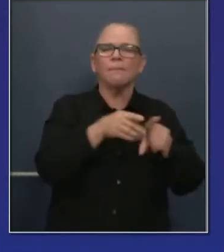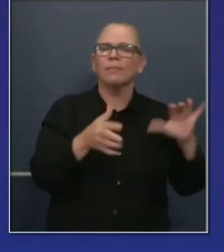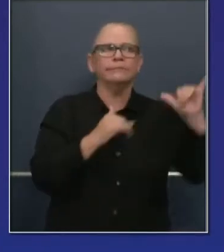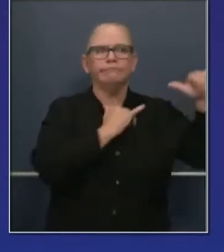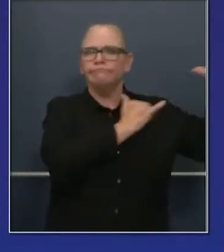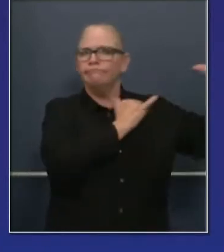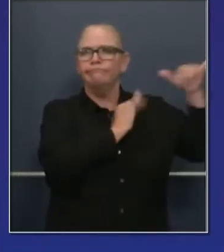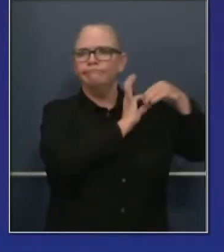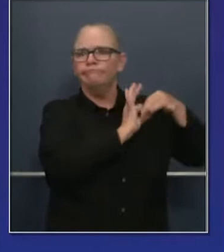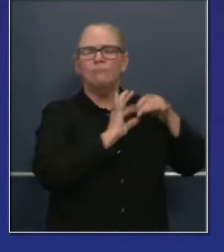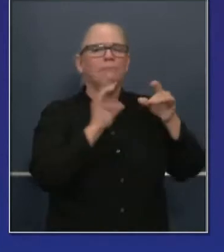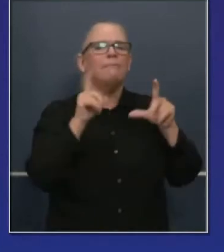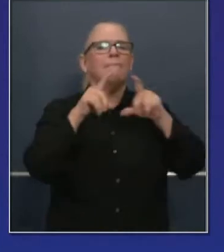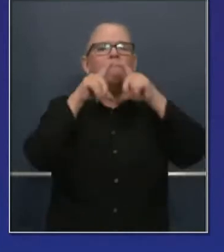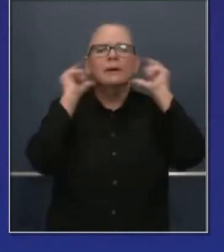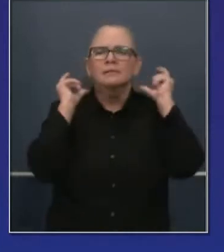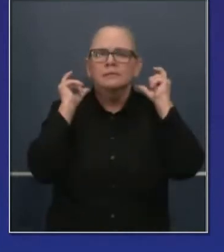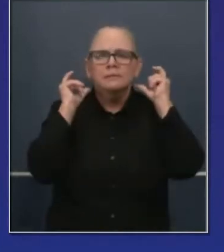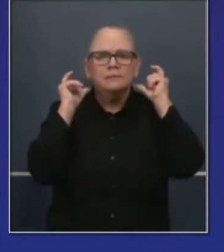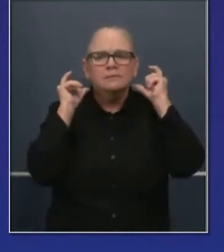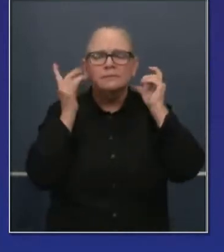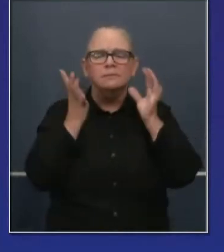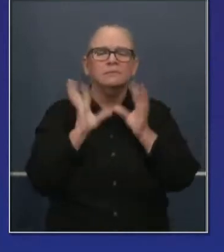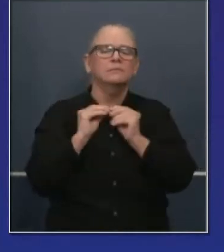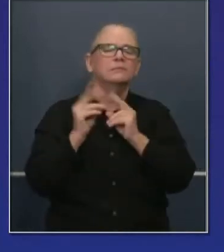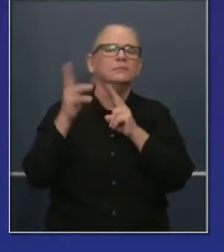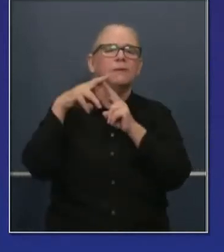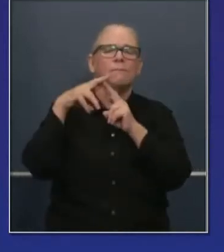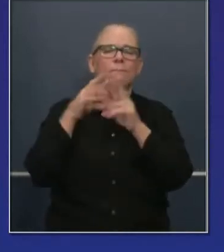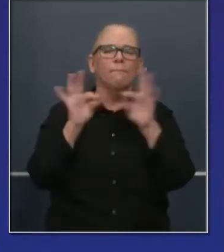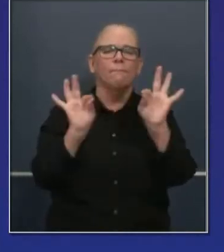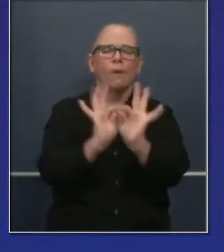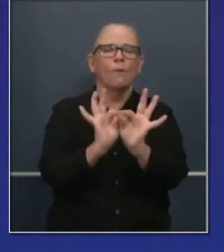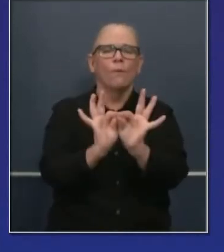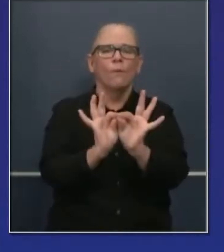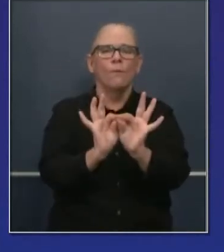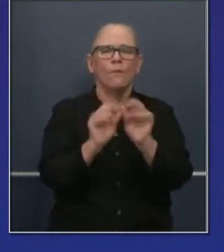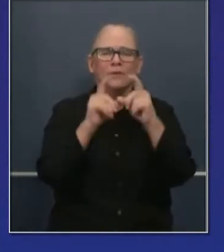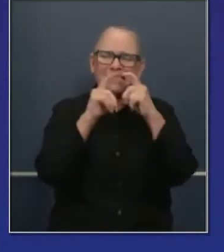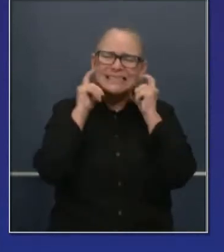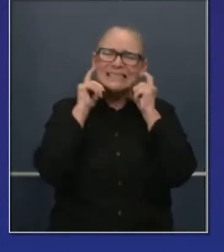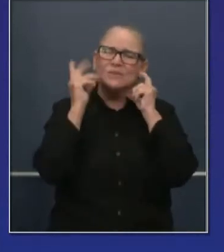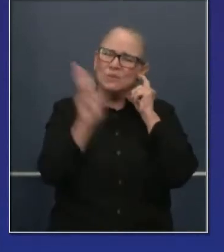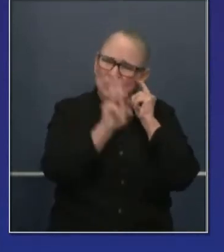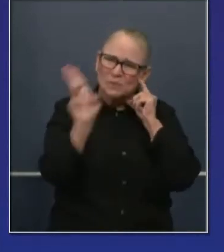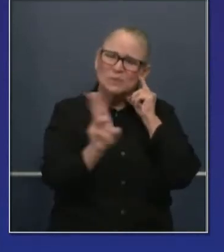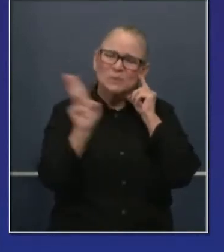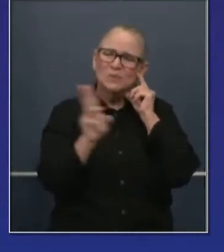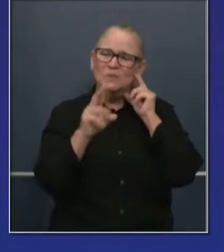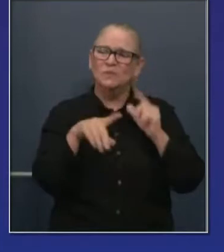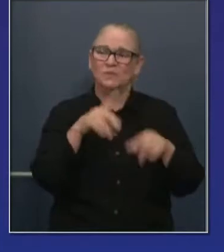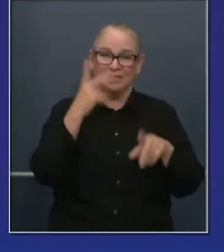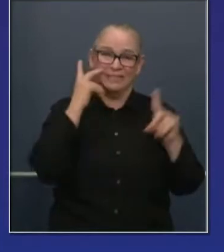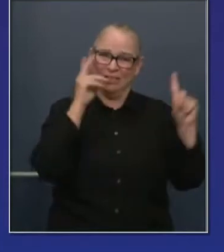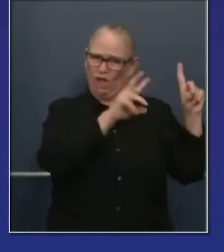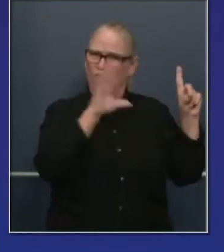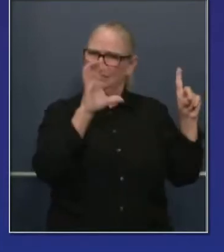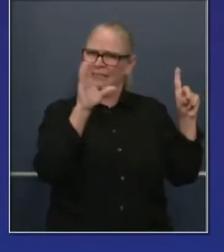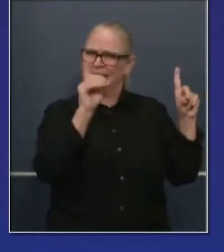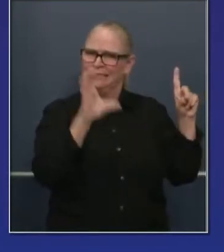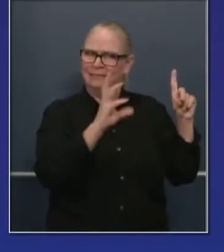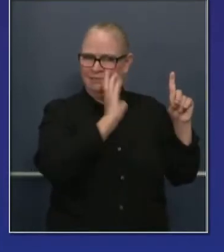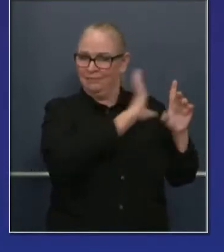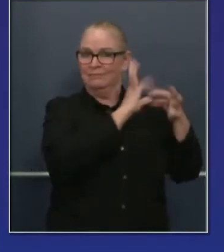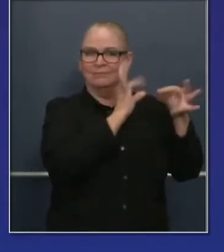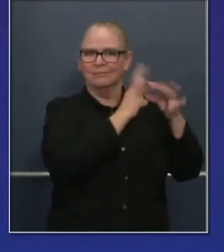of wearing a mask being as potent or perhaps even more potent than a vaccine. Take a look at the CDC director's comments today about